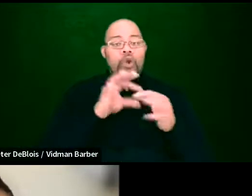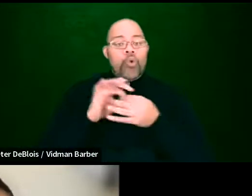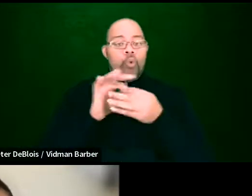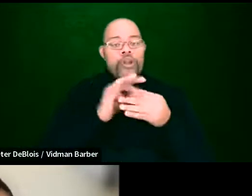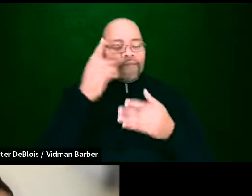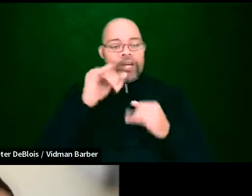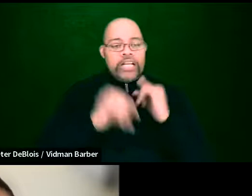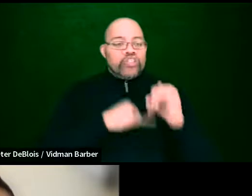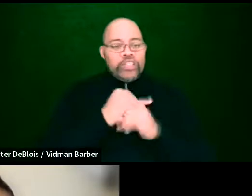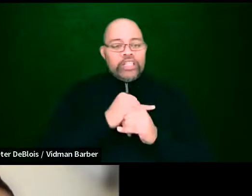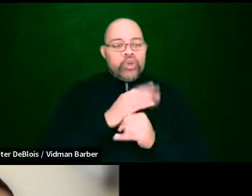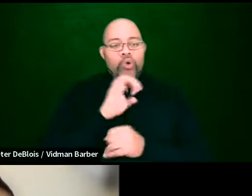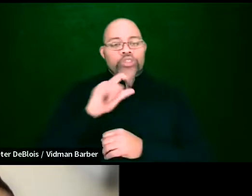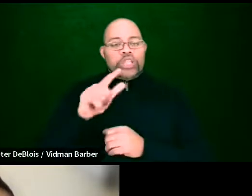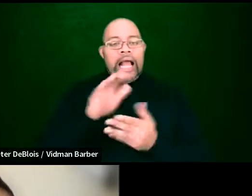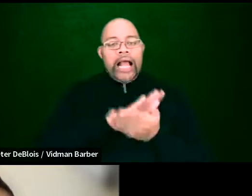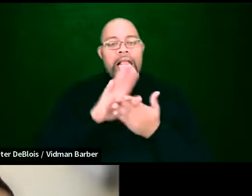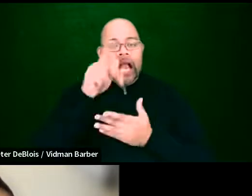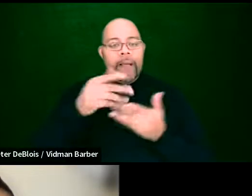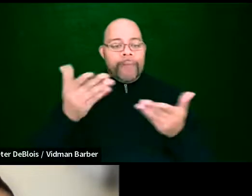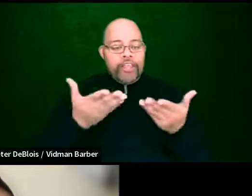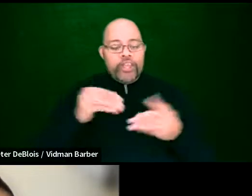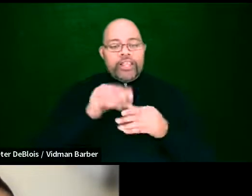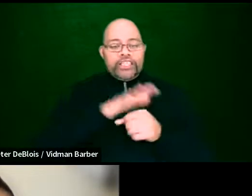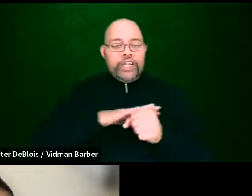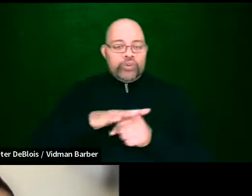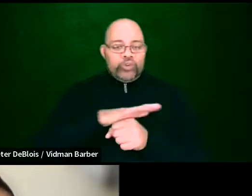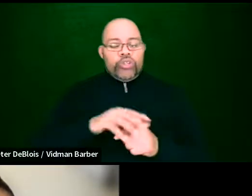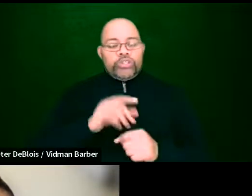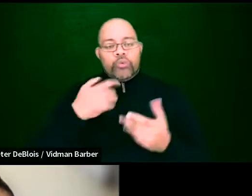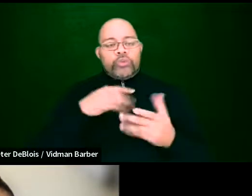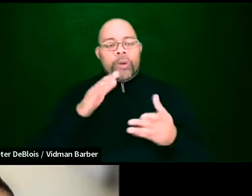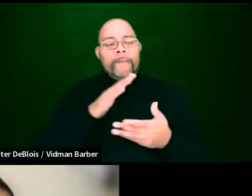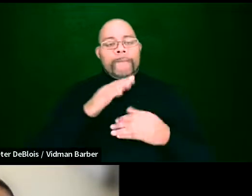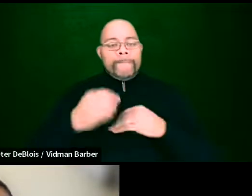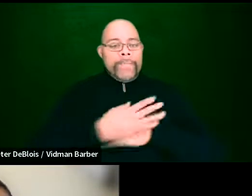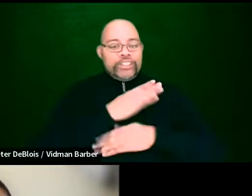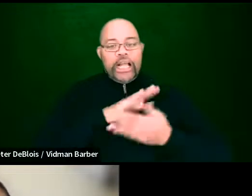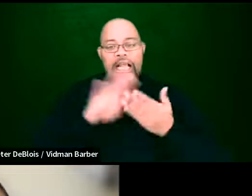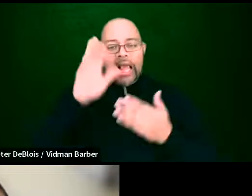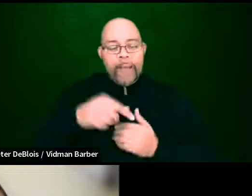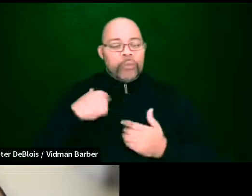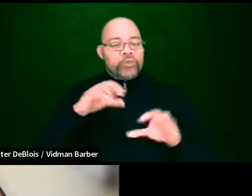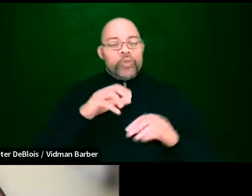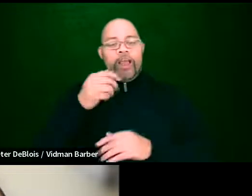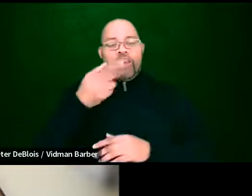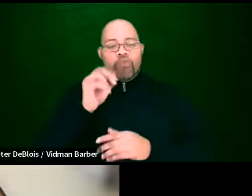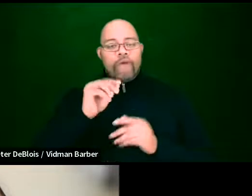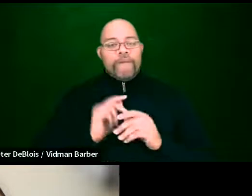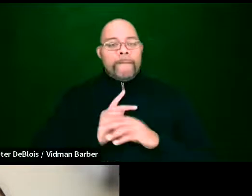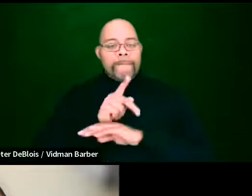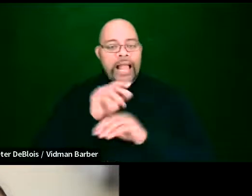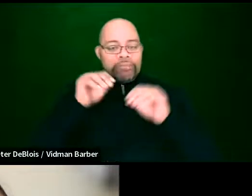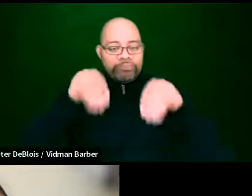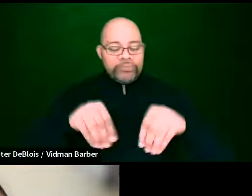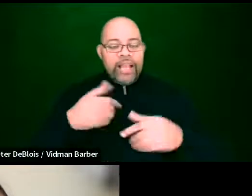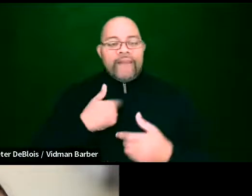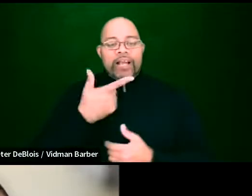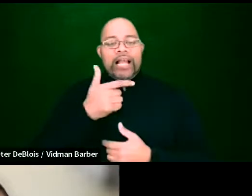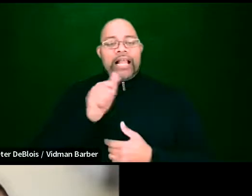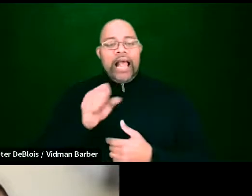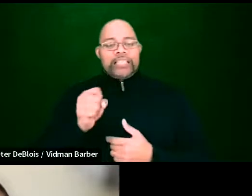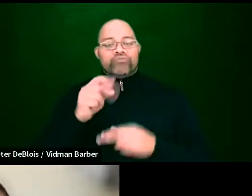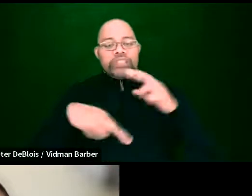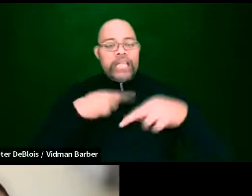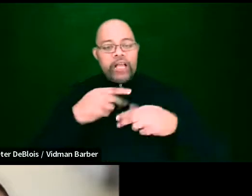the international coastal cleanup efforts here in the territory. So we do the beach cleanups. We do mangrove plantings. We have a glass recycling